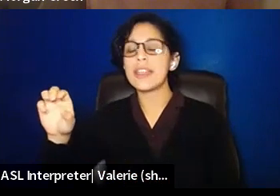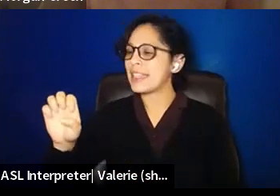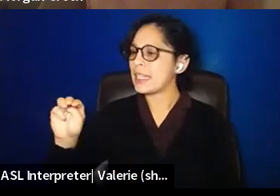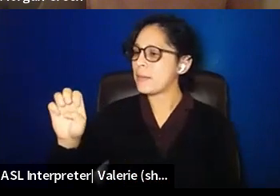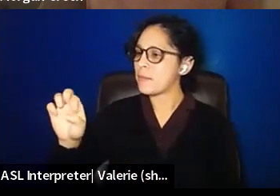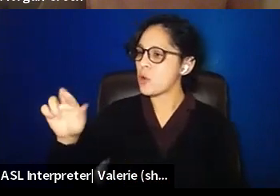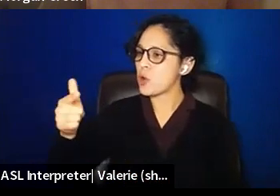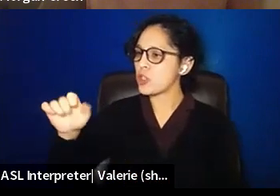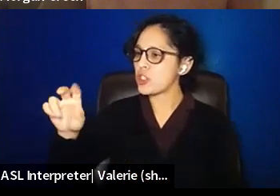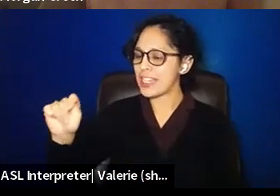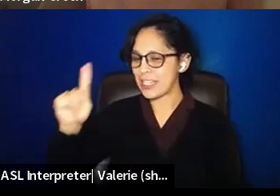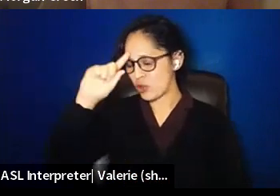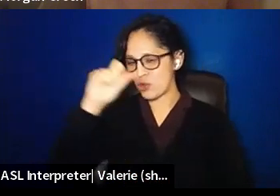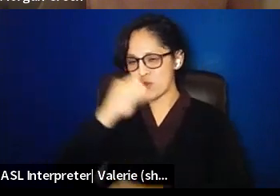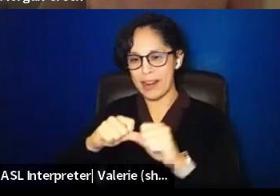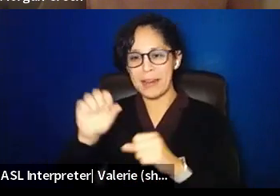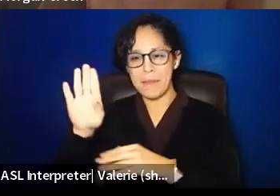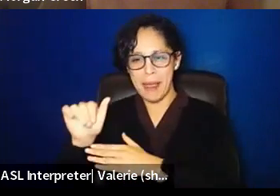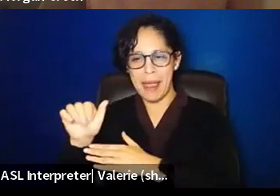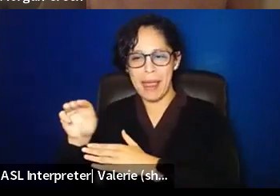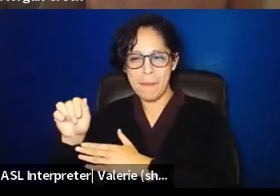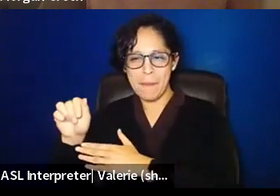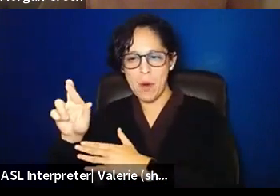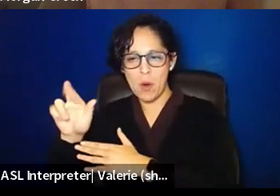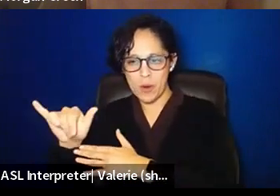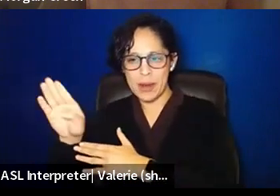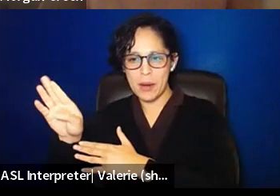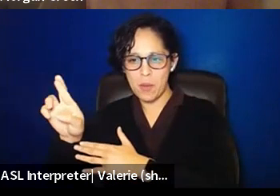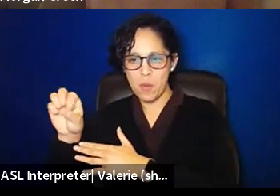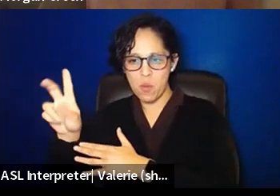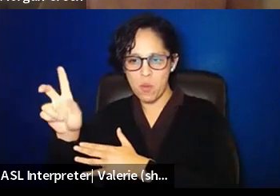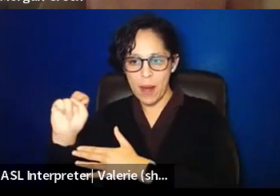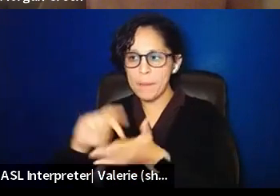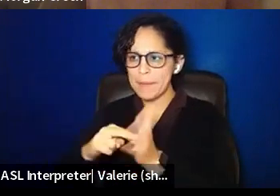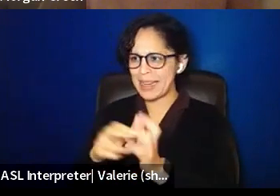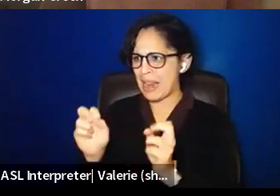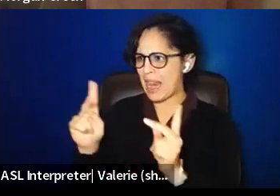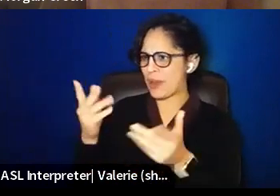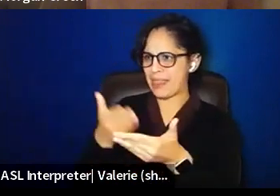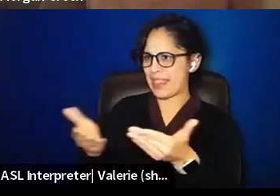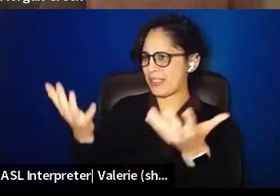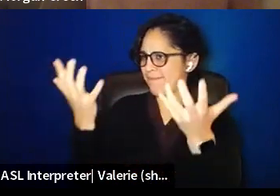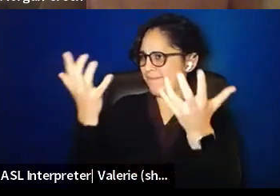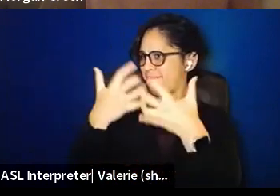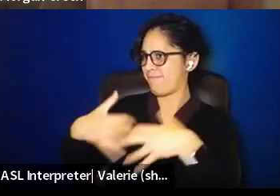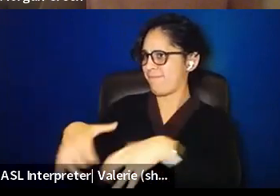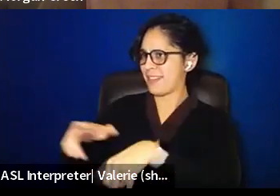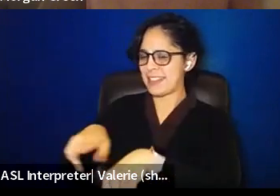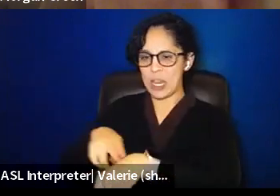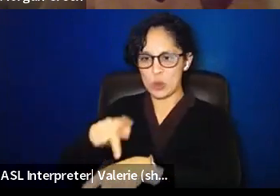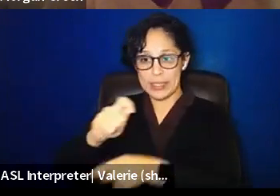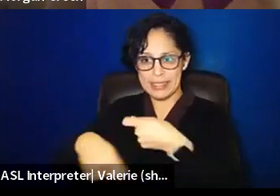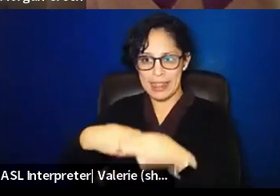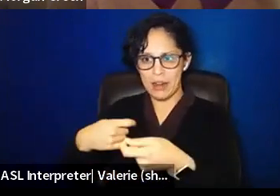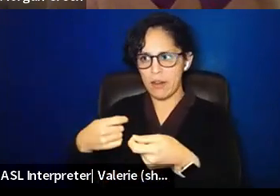about how to allow things to surface versus trying to control things, I think is really helpful in